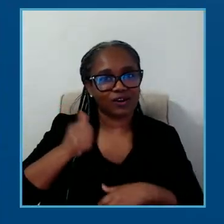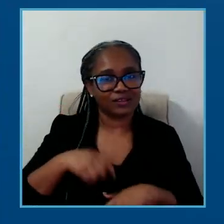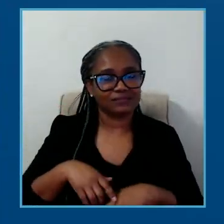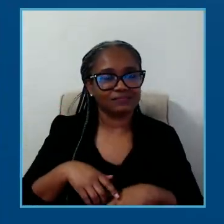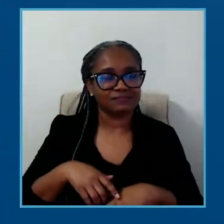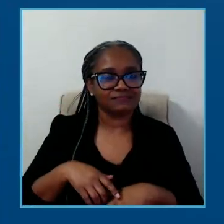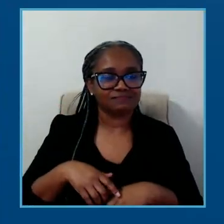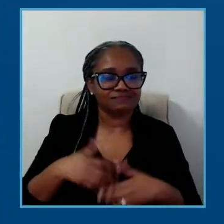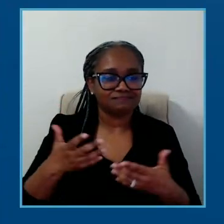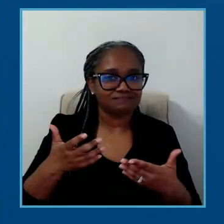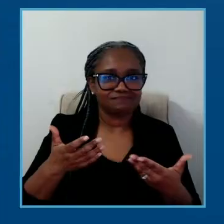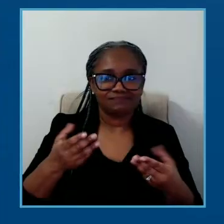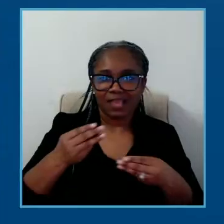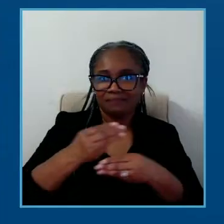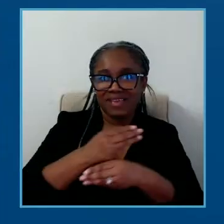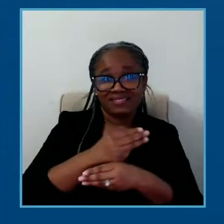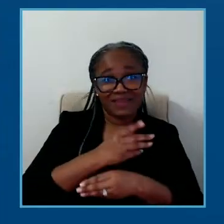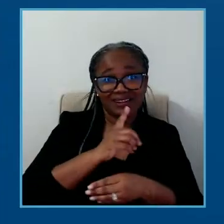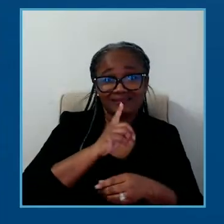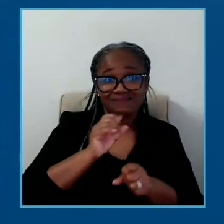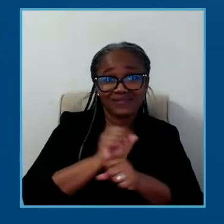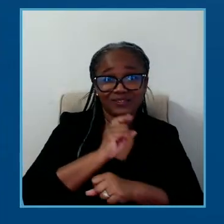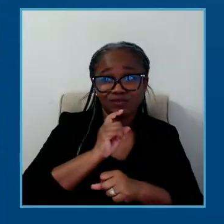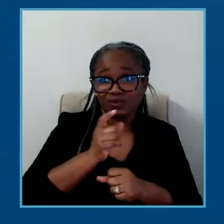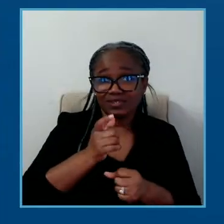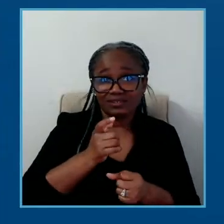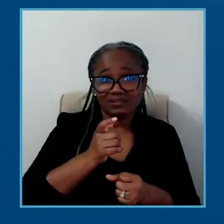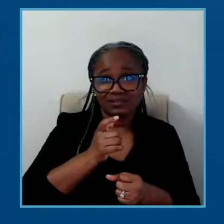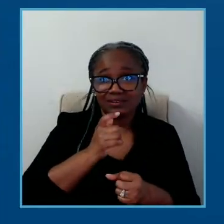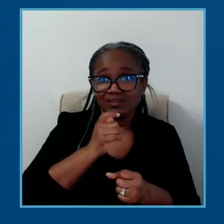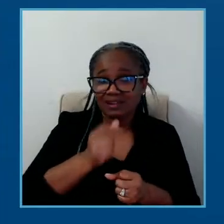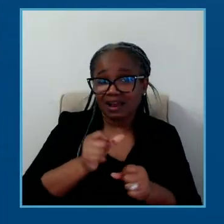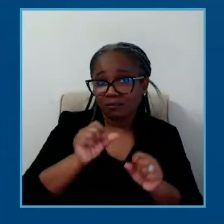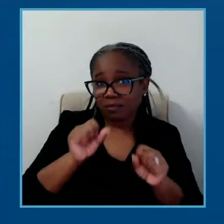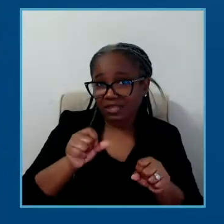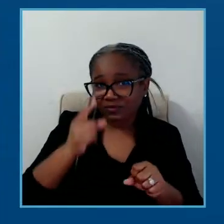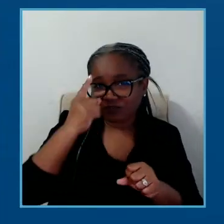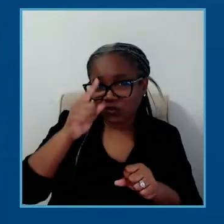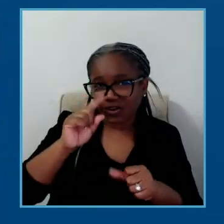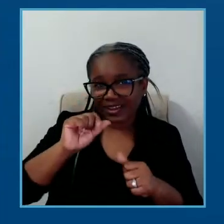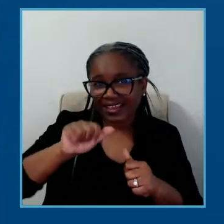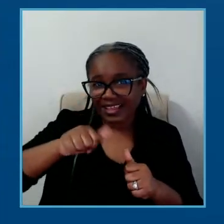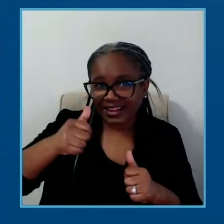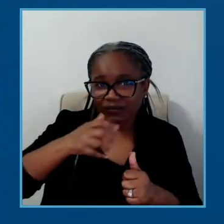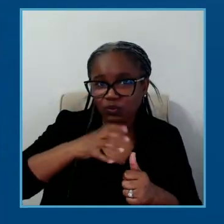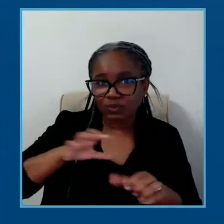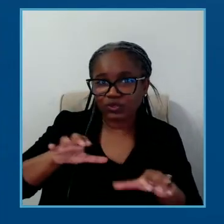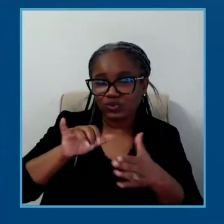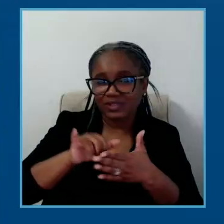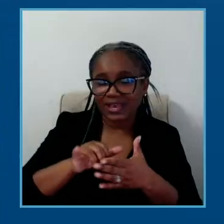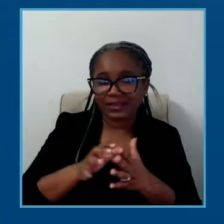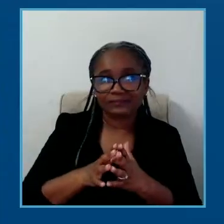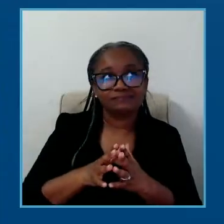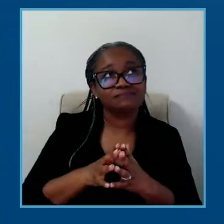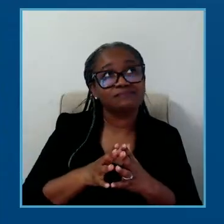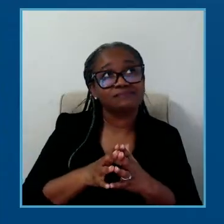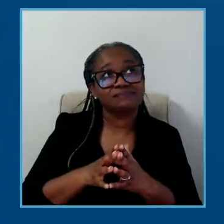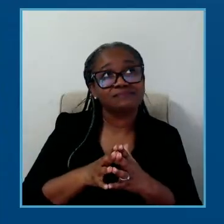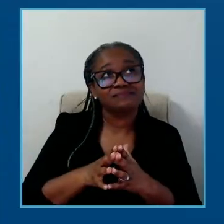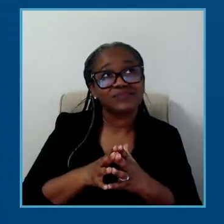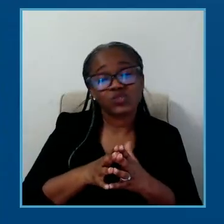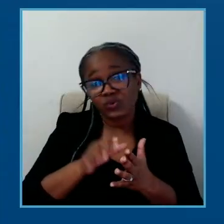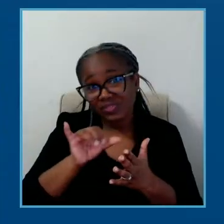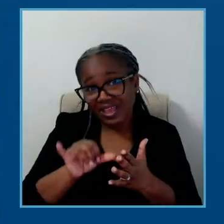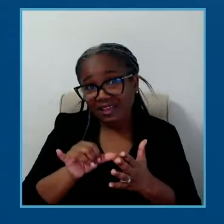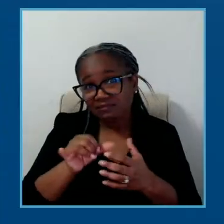it was virtually impossible for any of the women to do that. And I think that the trouble lies therein, right? That